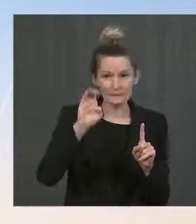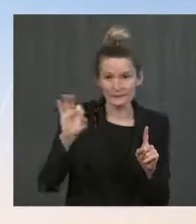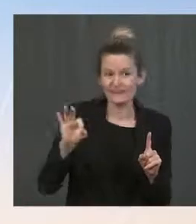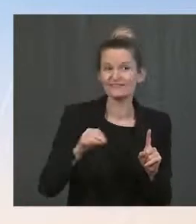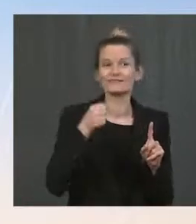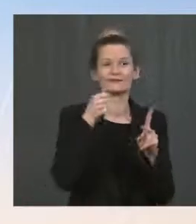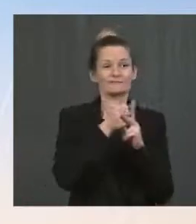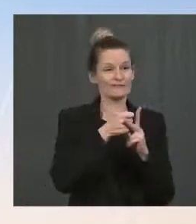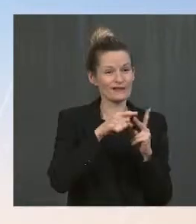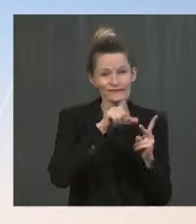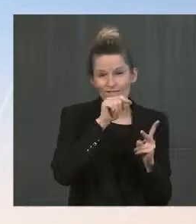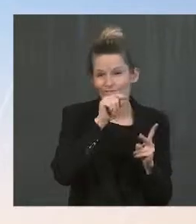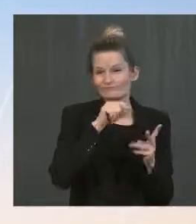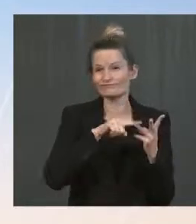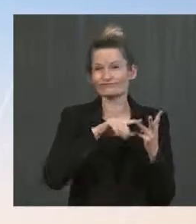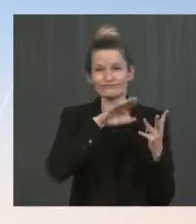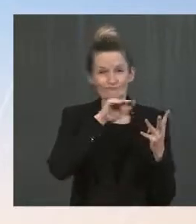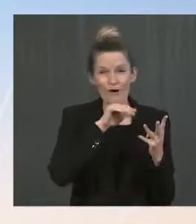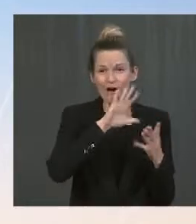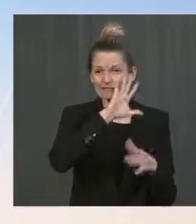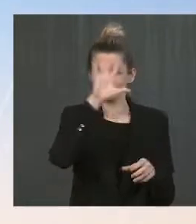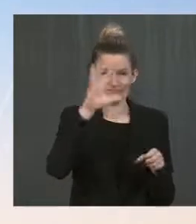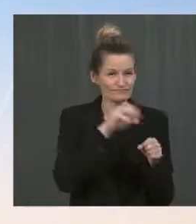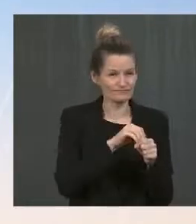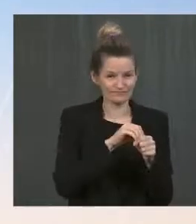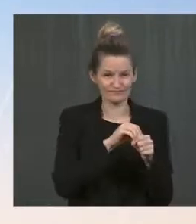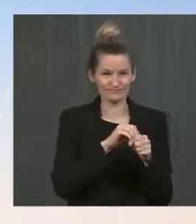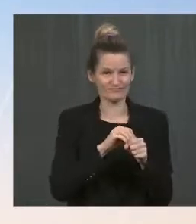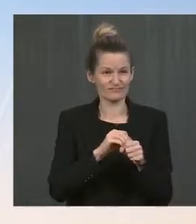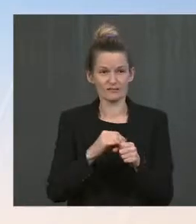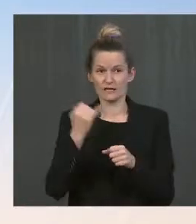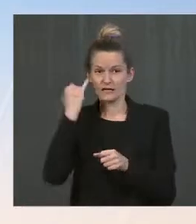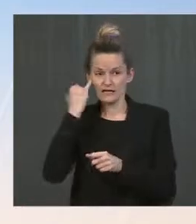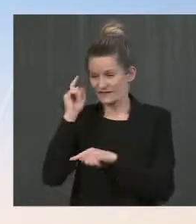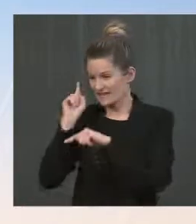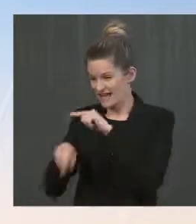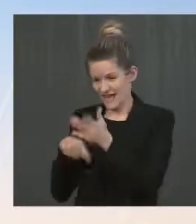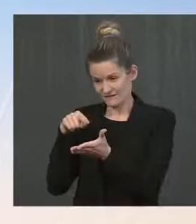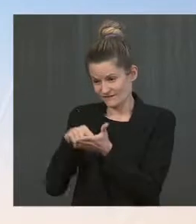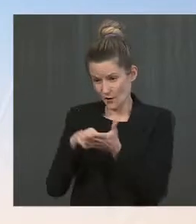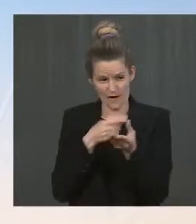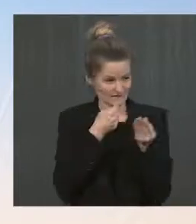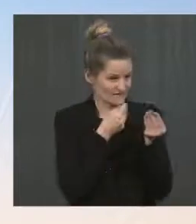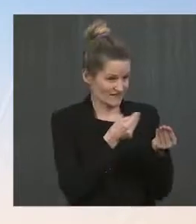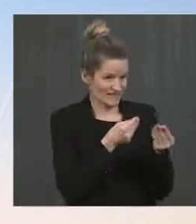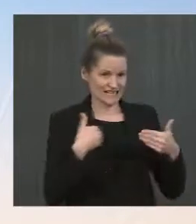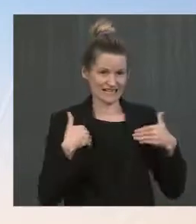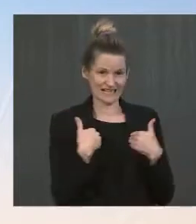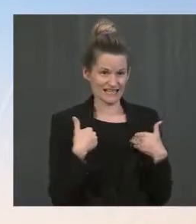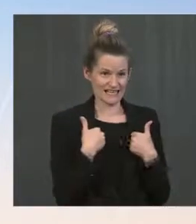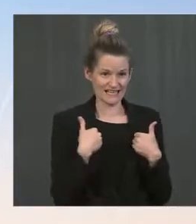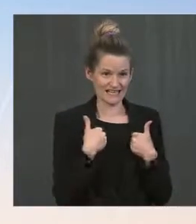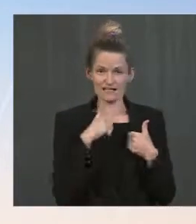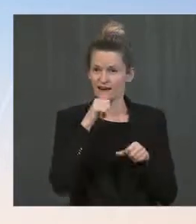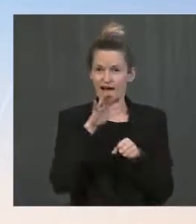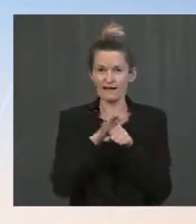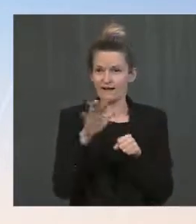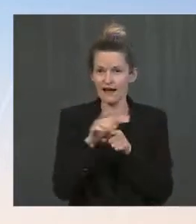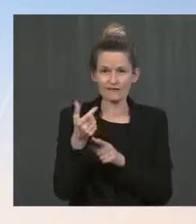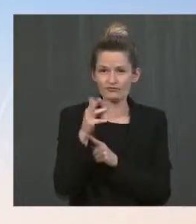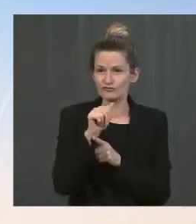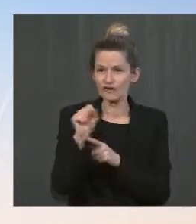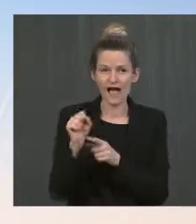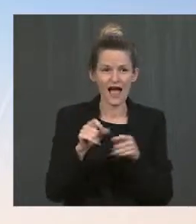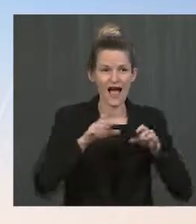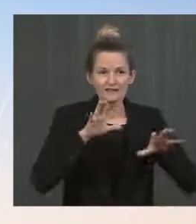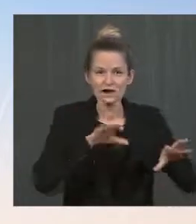herds because they can't simply afford the cost of maintaining them, particularly in the western part of the U.S. For that reason, we've looked at a